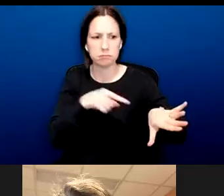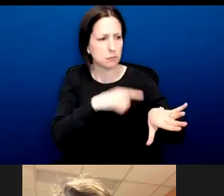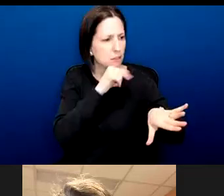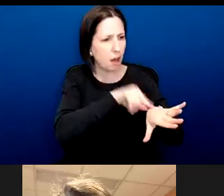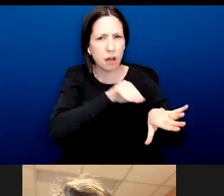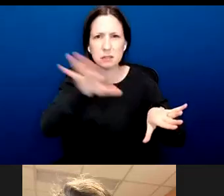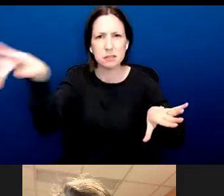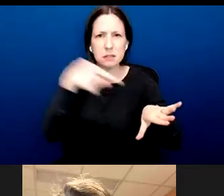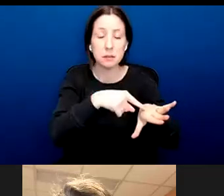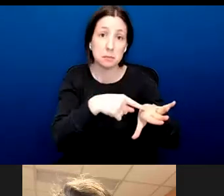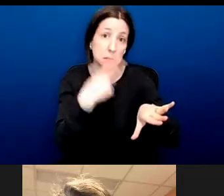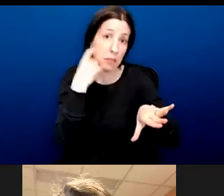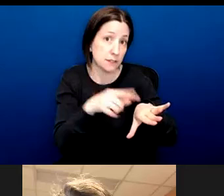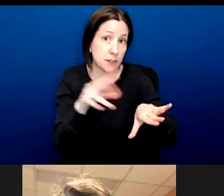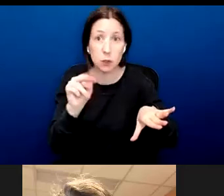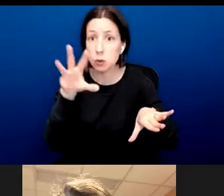the algorithms at play.